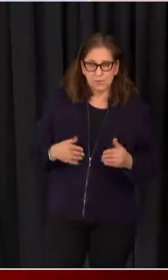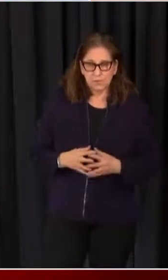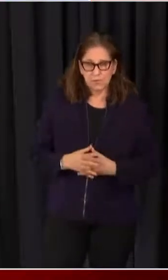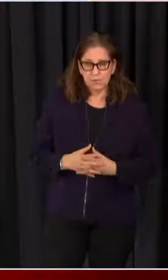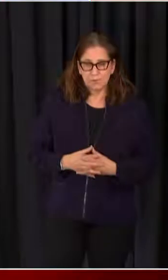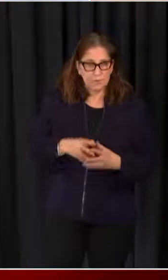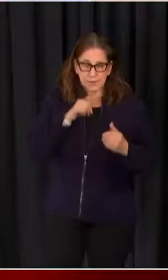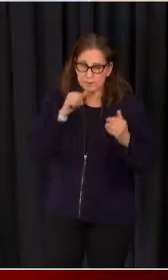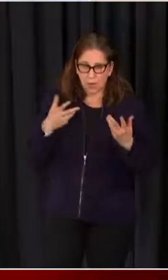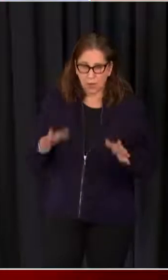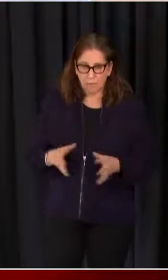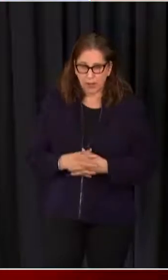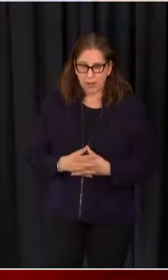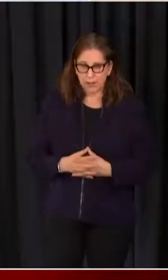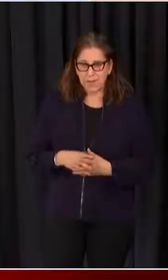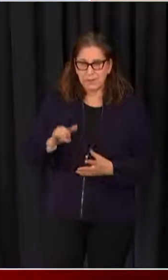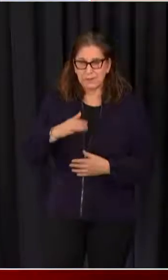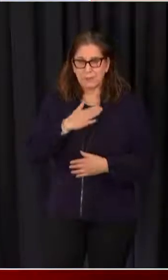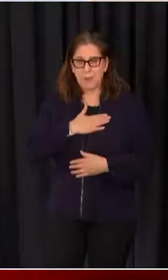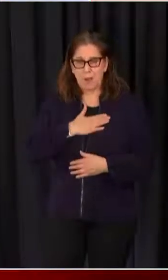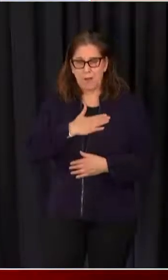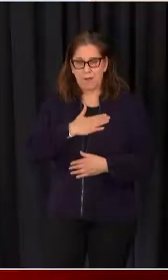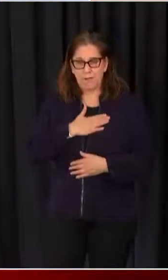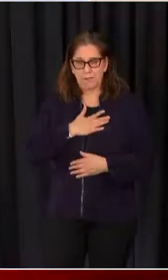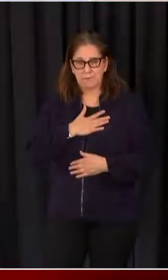yet. So that's my general